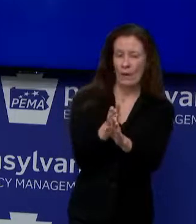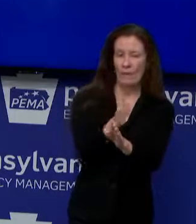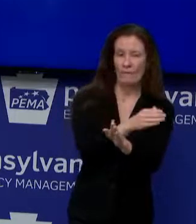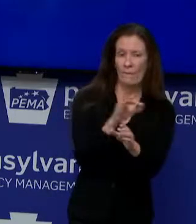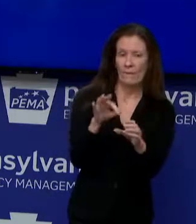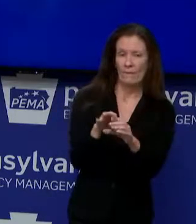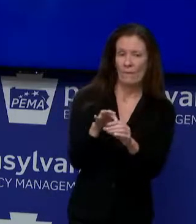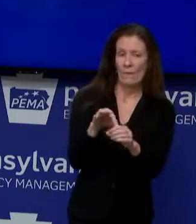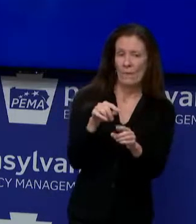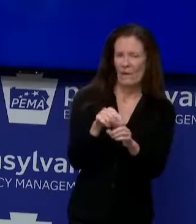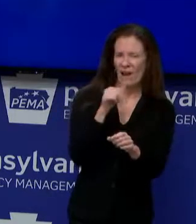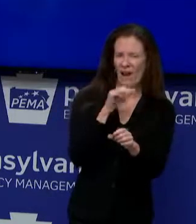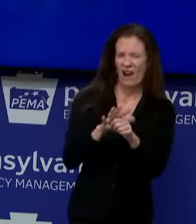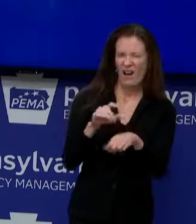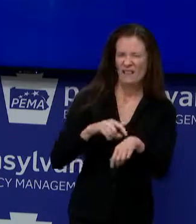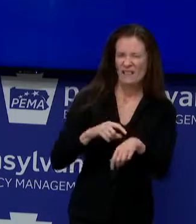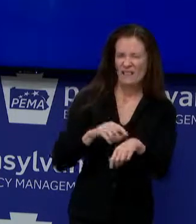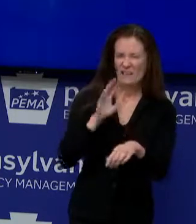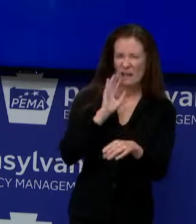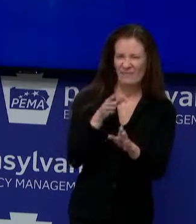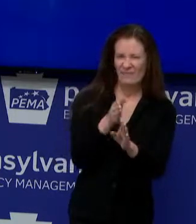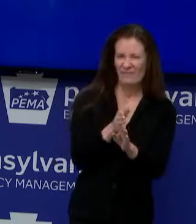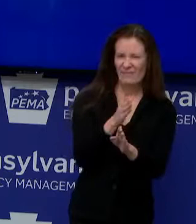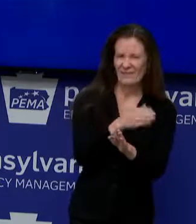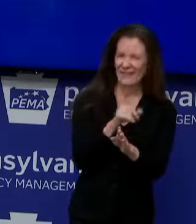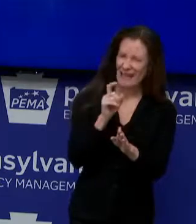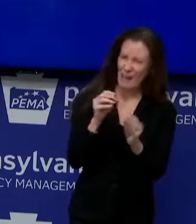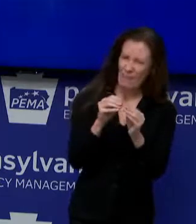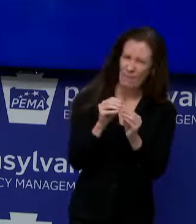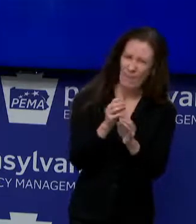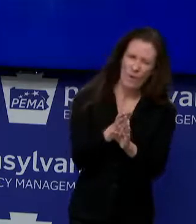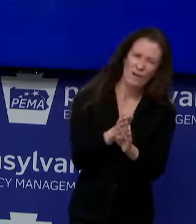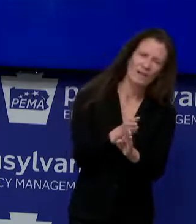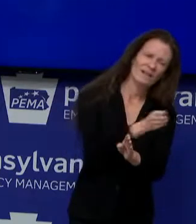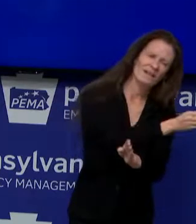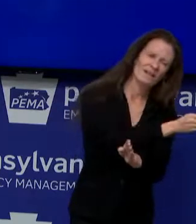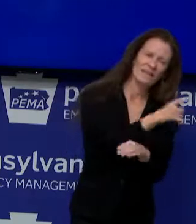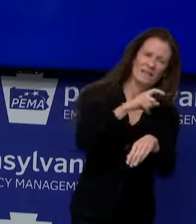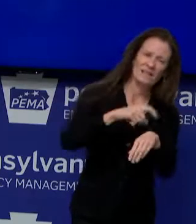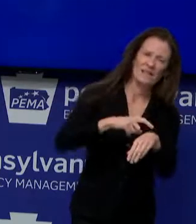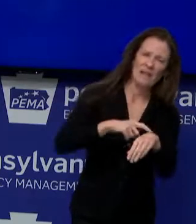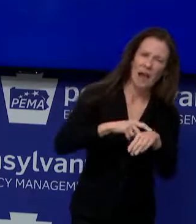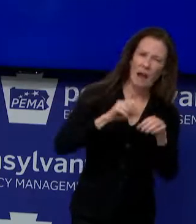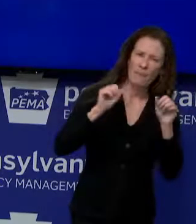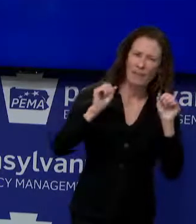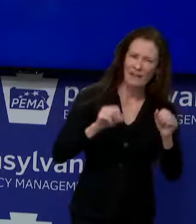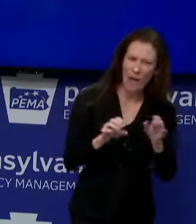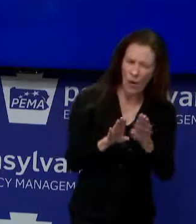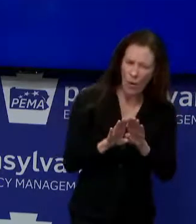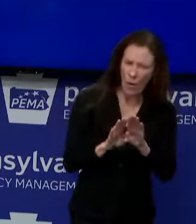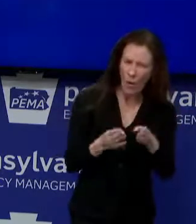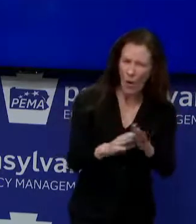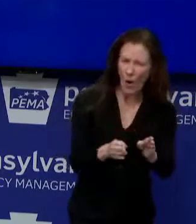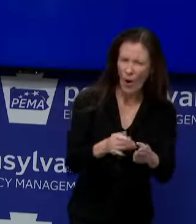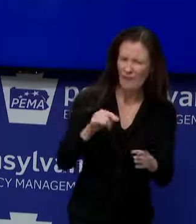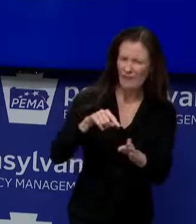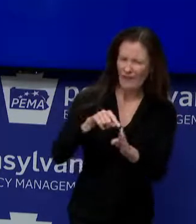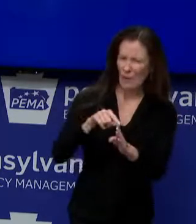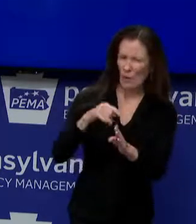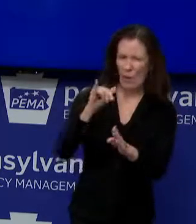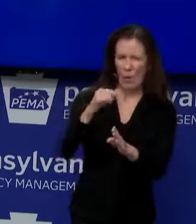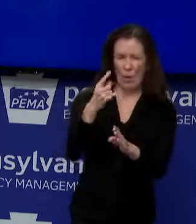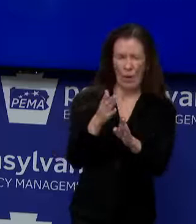actually pre-process the mail-in and absentee ballots when you're looking at millions of ballots. So the counties were